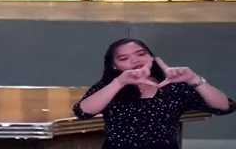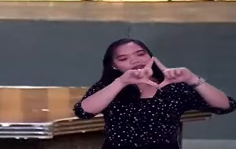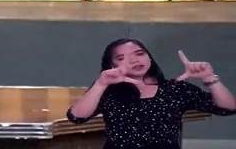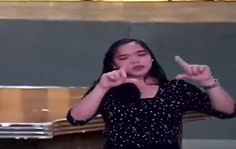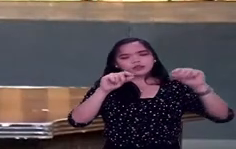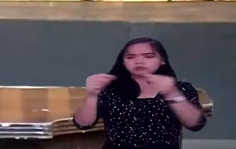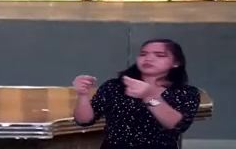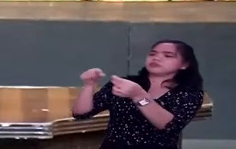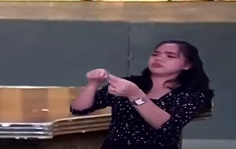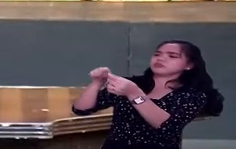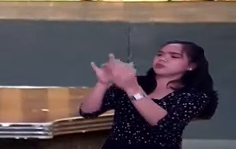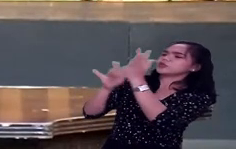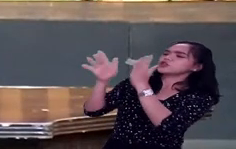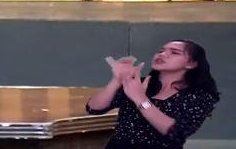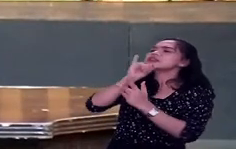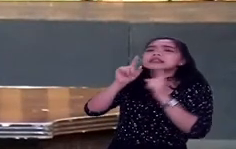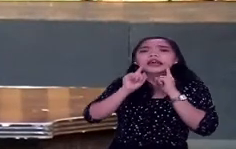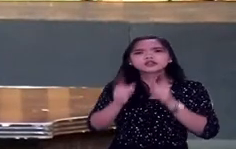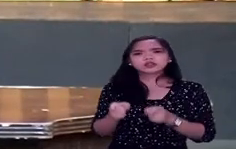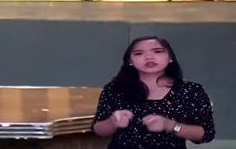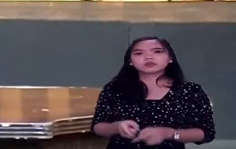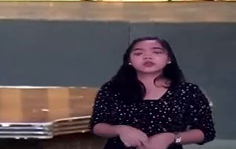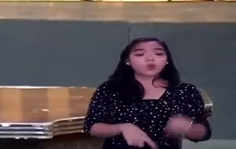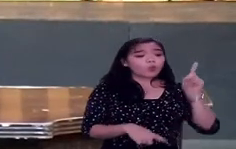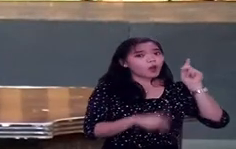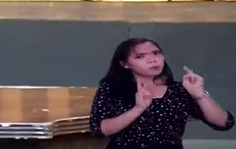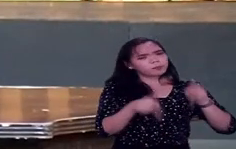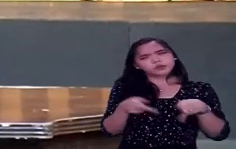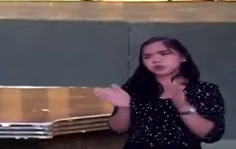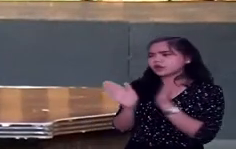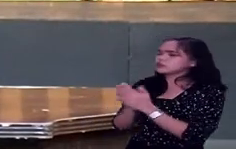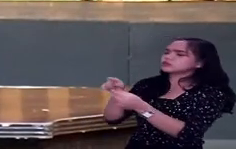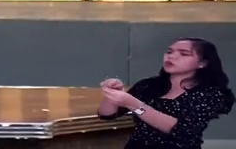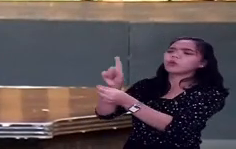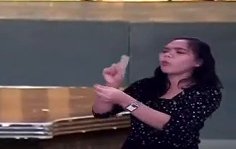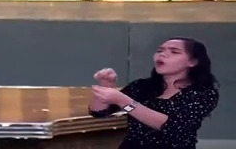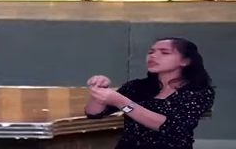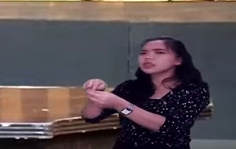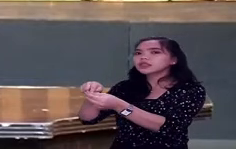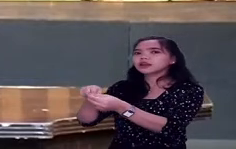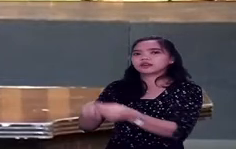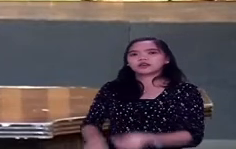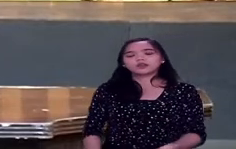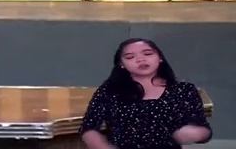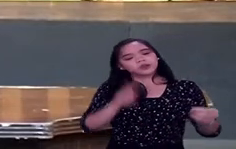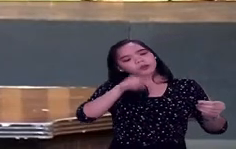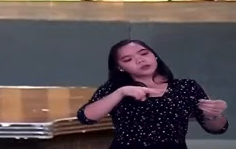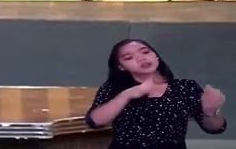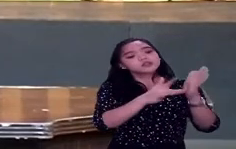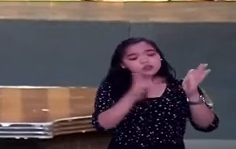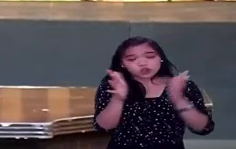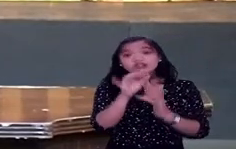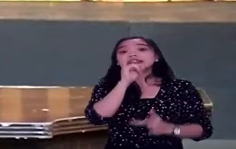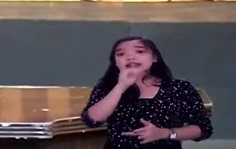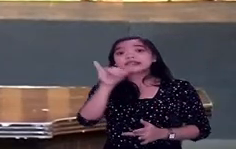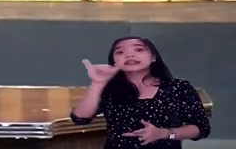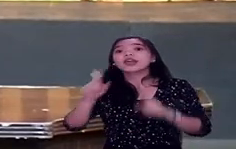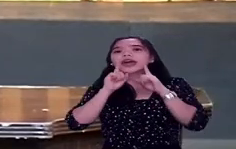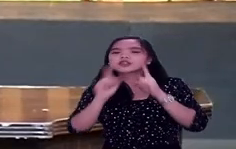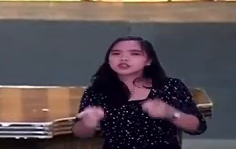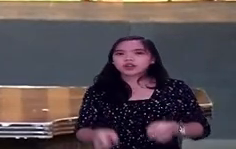is the answer. Unsa man ni sir? Ingko tan-awa sa ang gospel track, Jesus is the answer. Oh yes sir, unsa